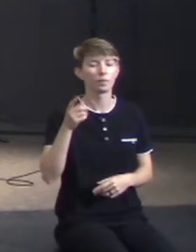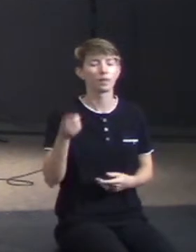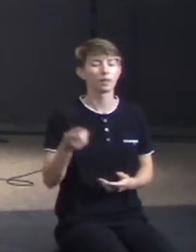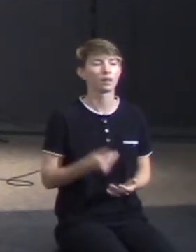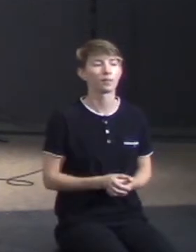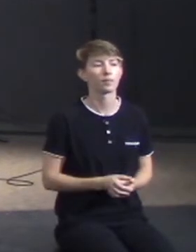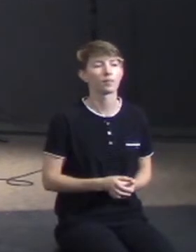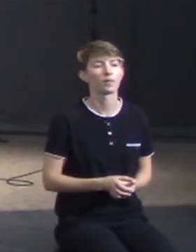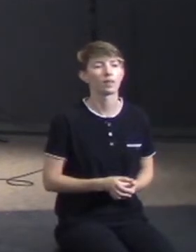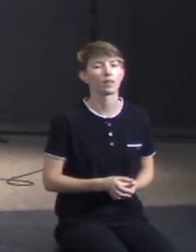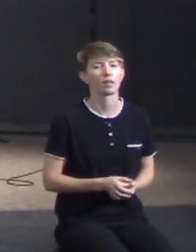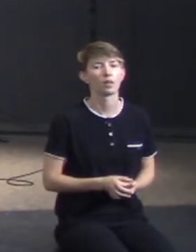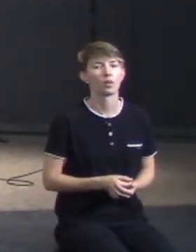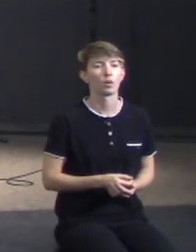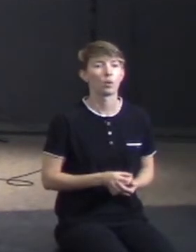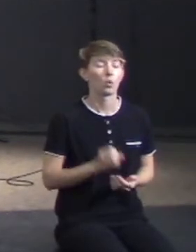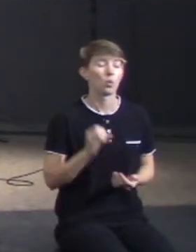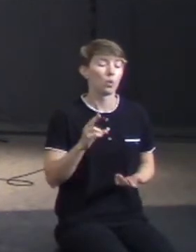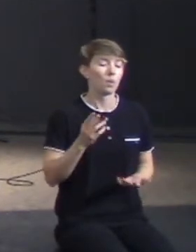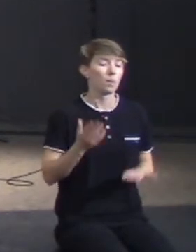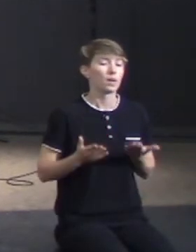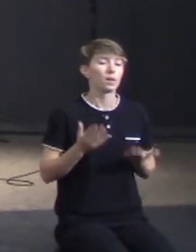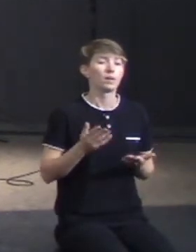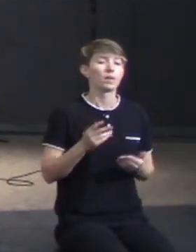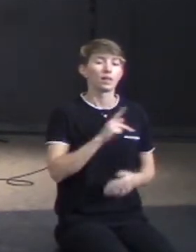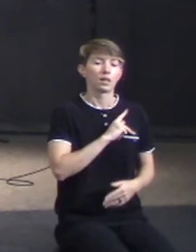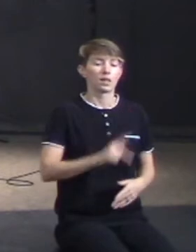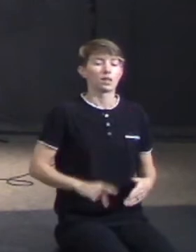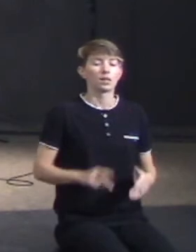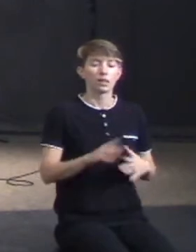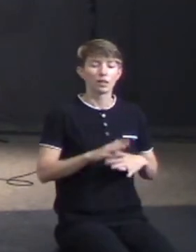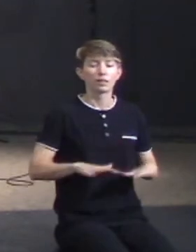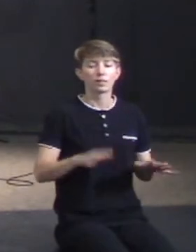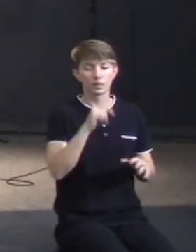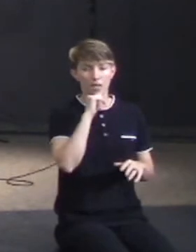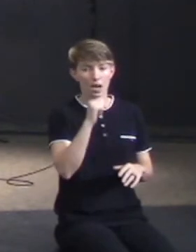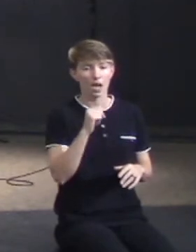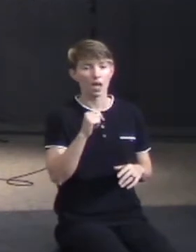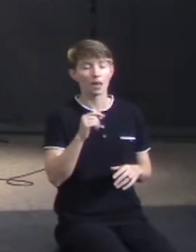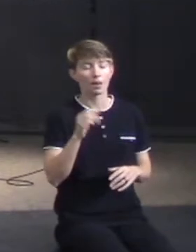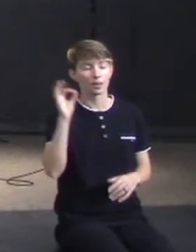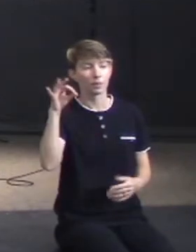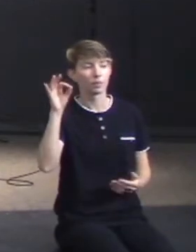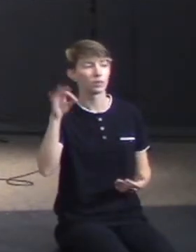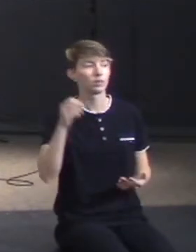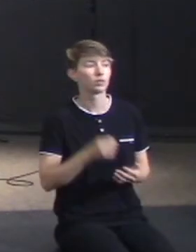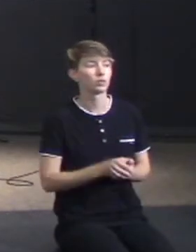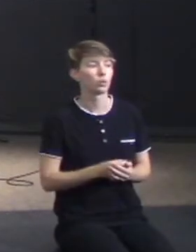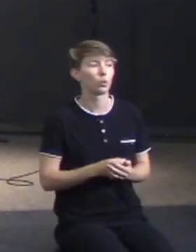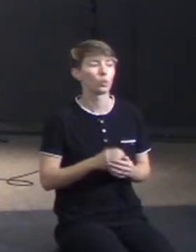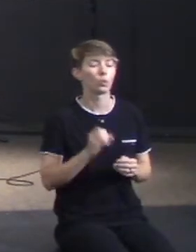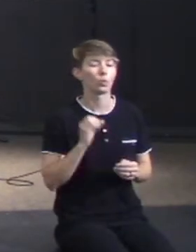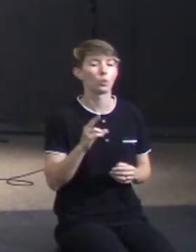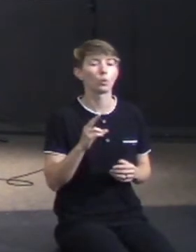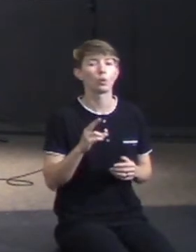Or maybe the kingdom isn't being preached. Worse, the kingdom isn't being seen.